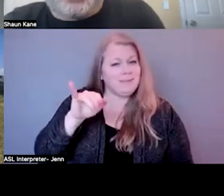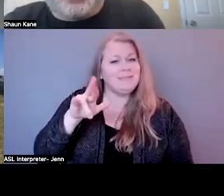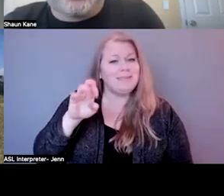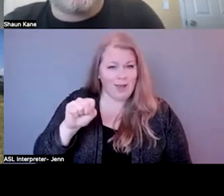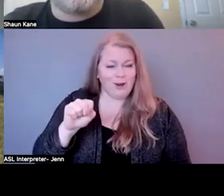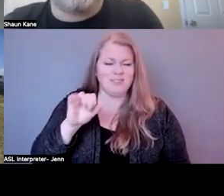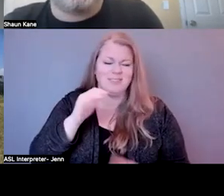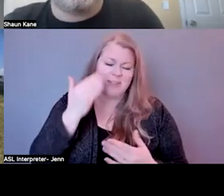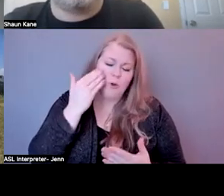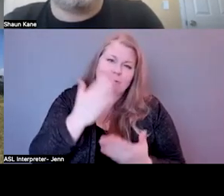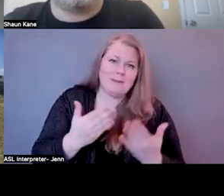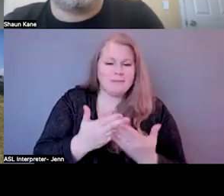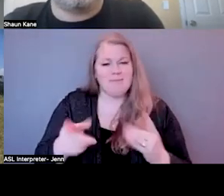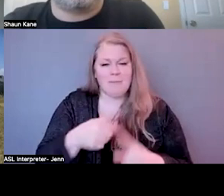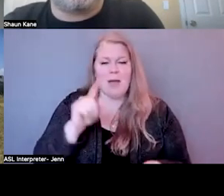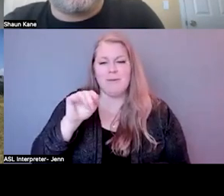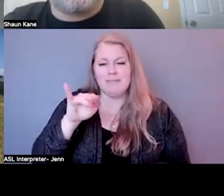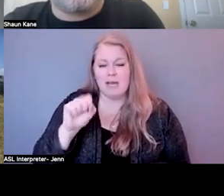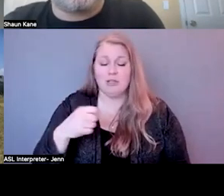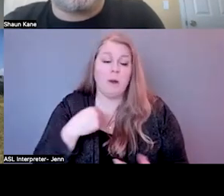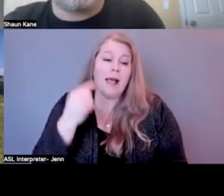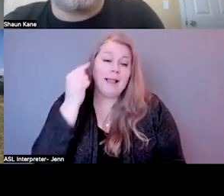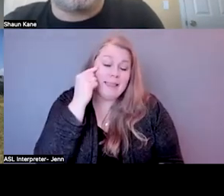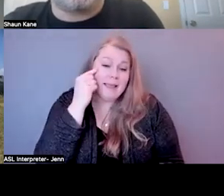stuff about tires. So I think that